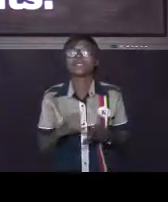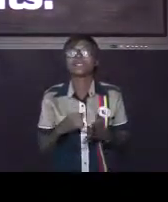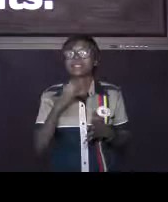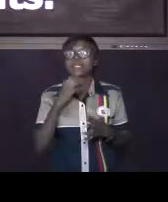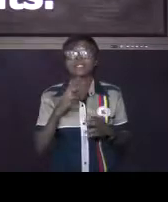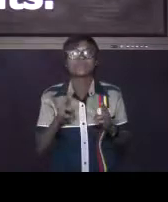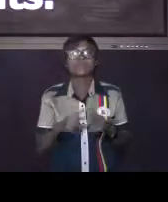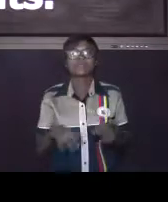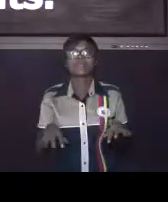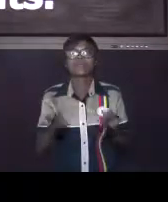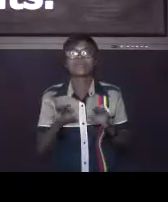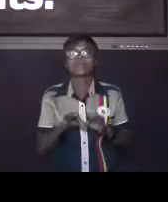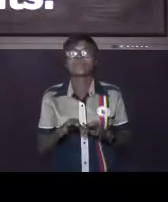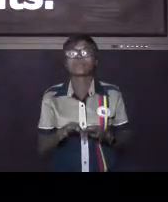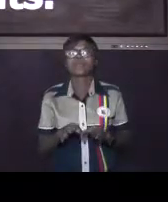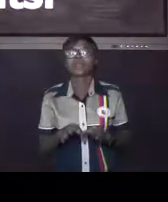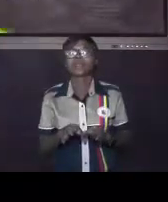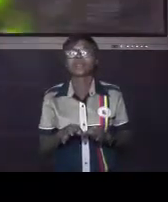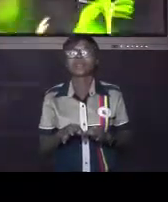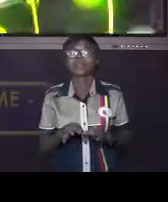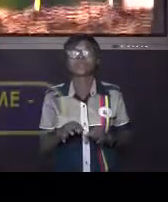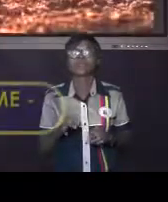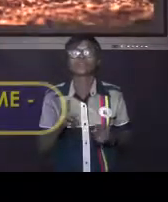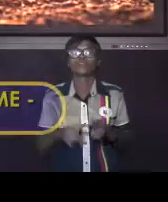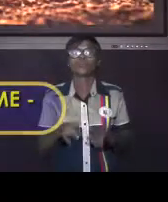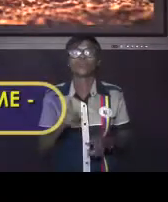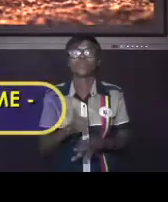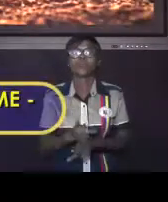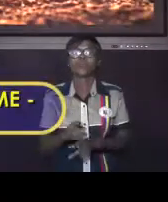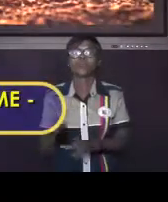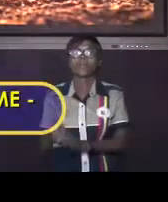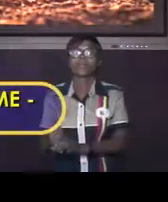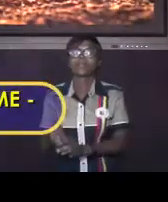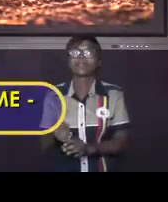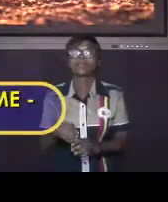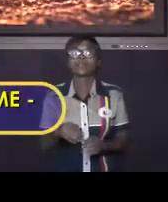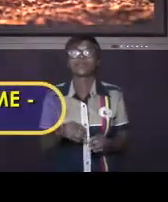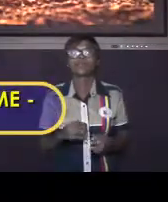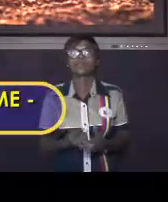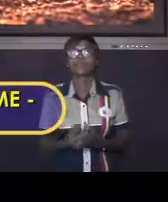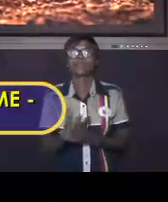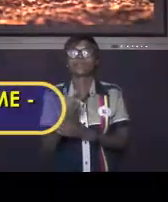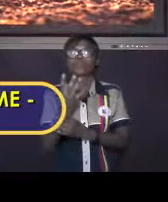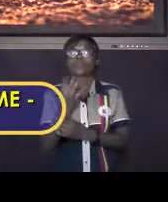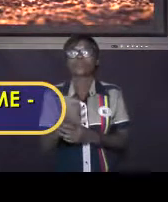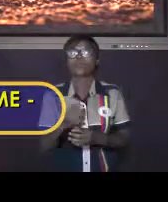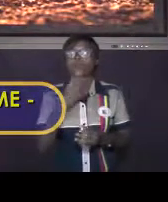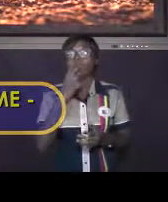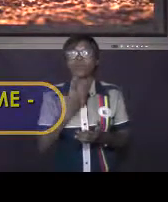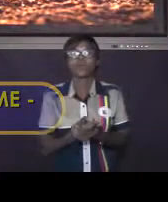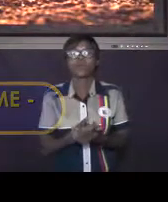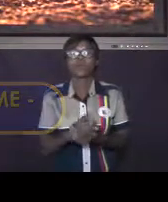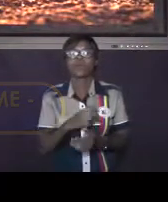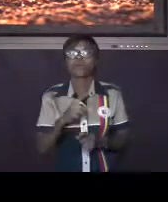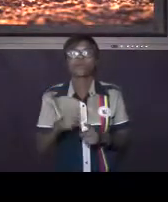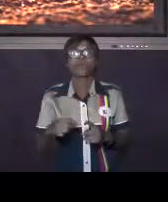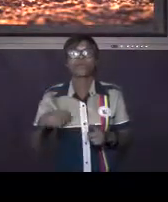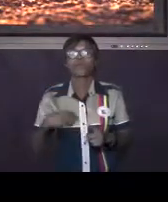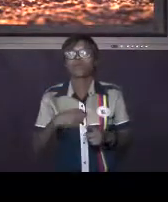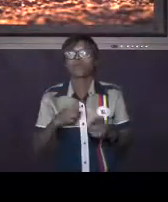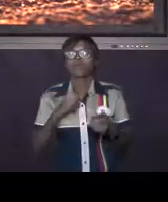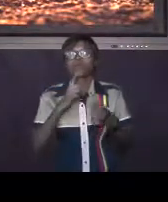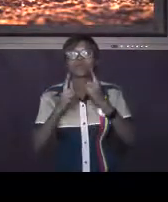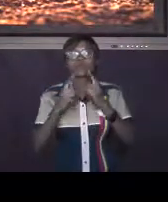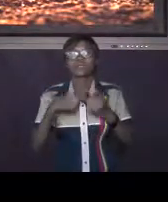is an essential factor in maintaining plants. That's why when talking about photosynthesis, the process